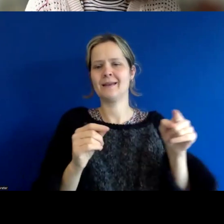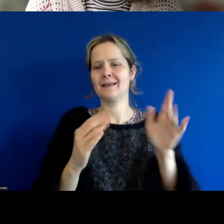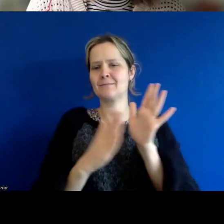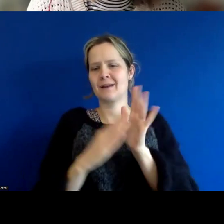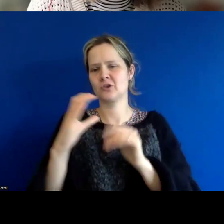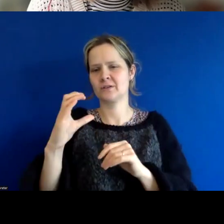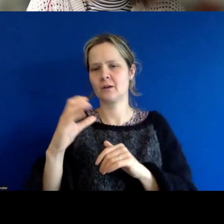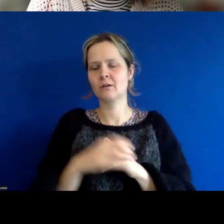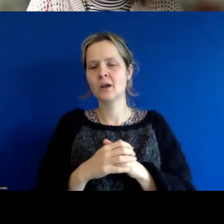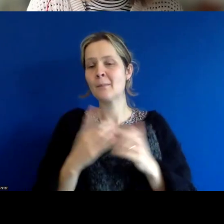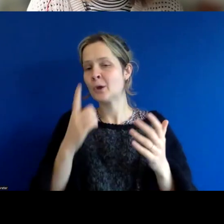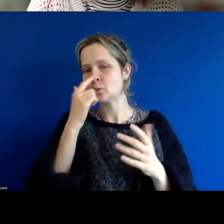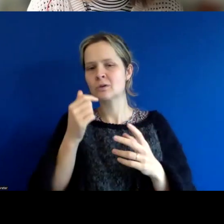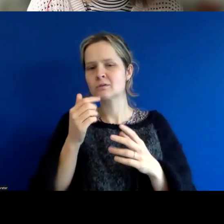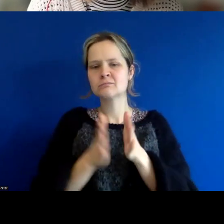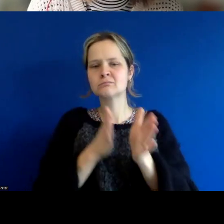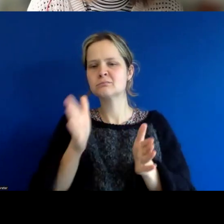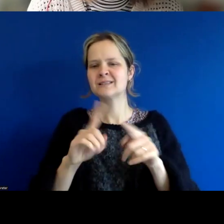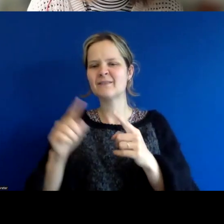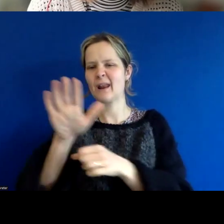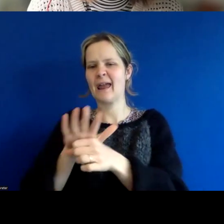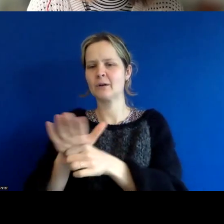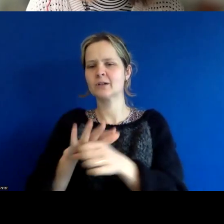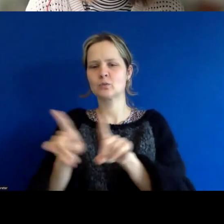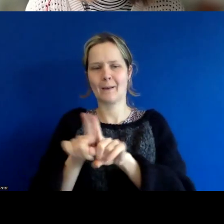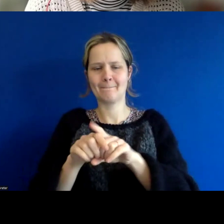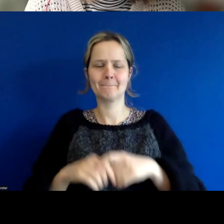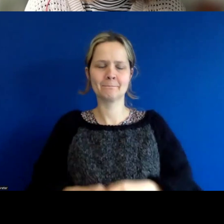you could navigate into different areas.